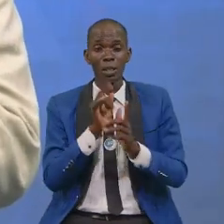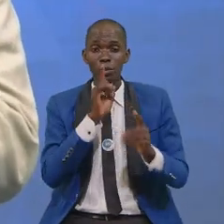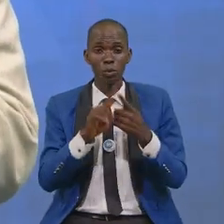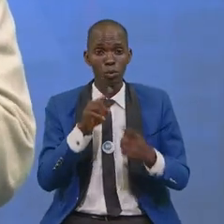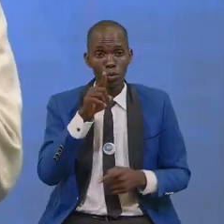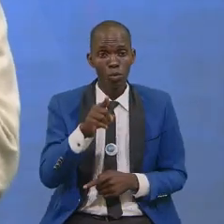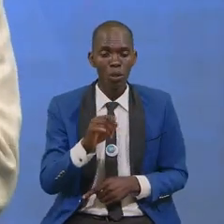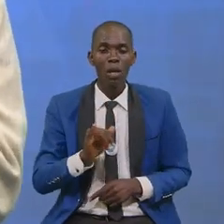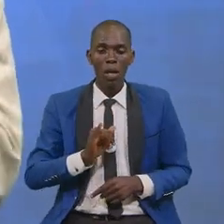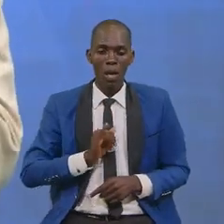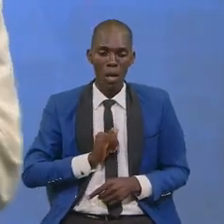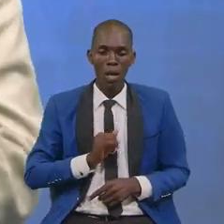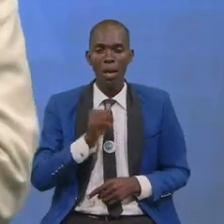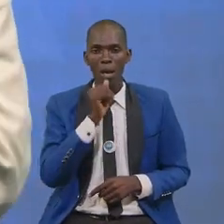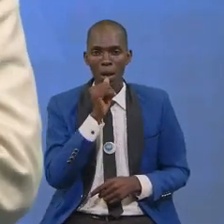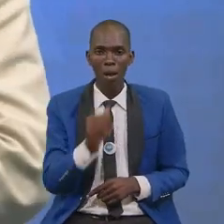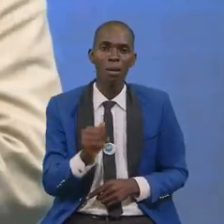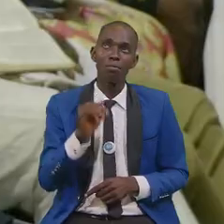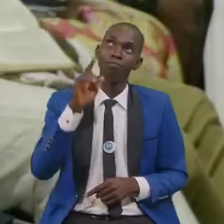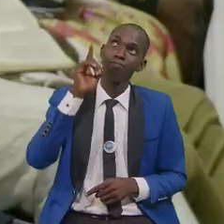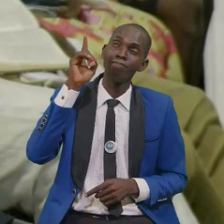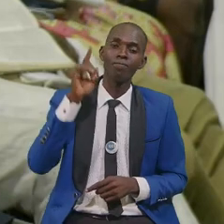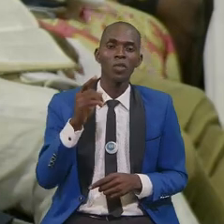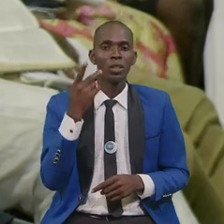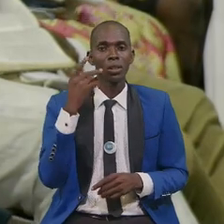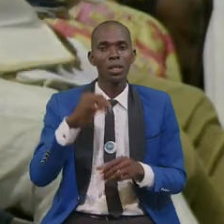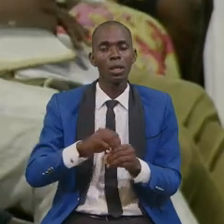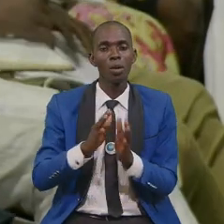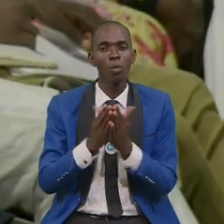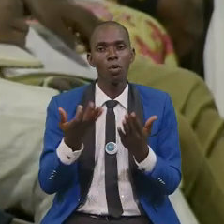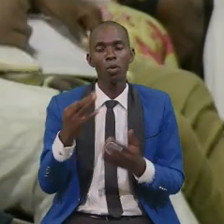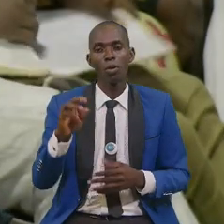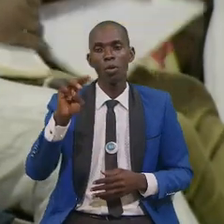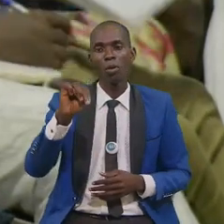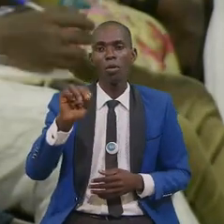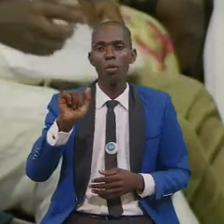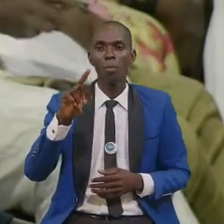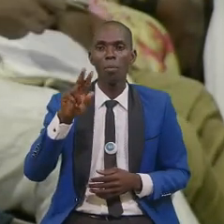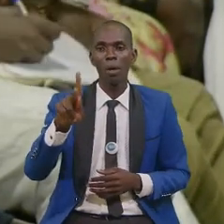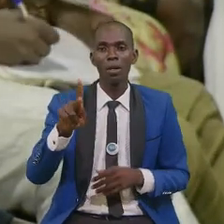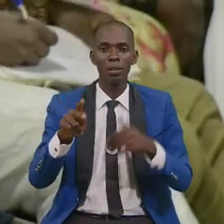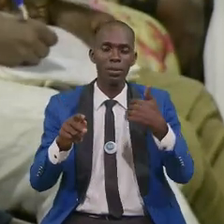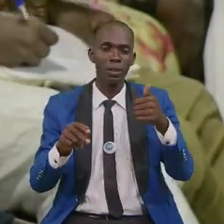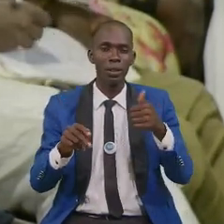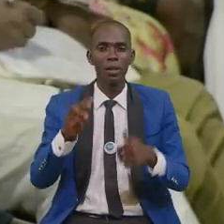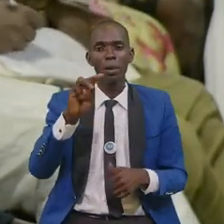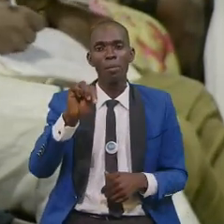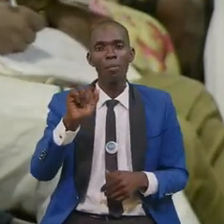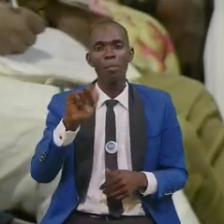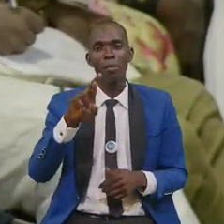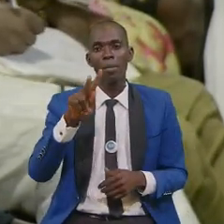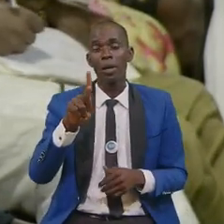I am he. Look at Mark chapter 10. Mark chapter 10, we're looking